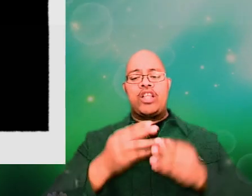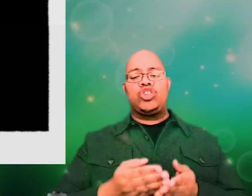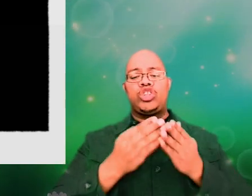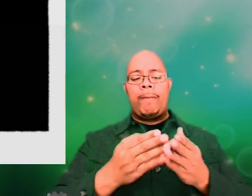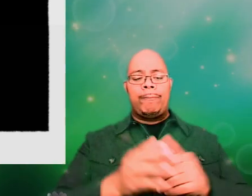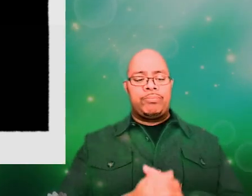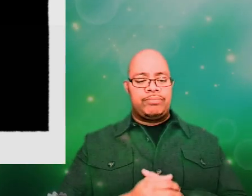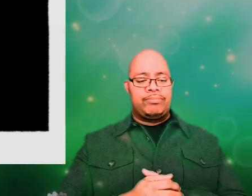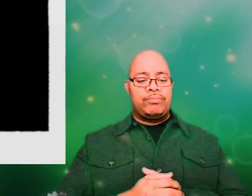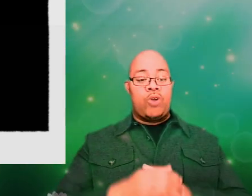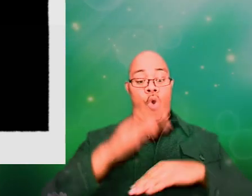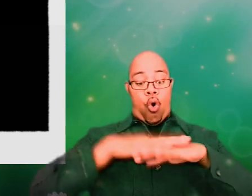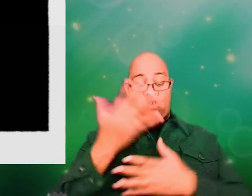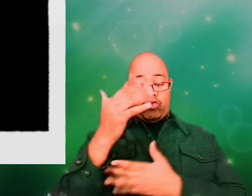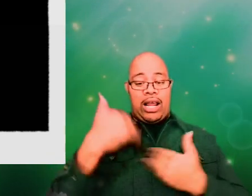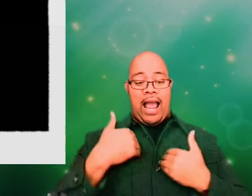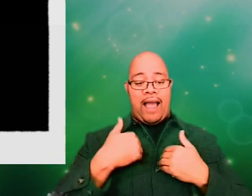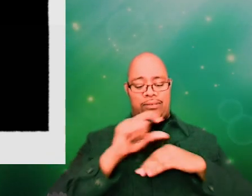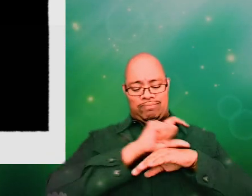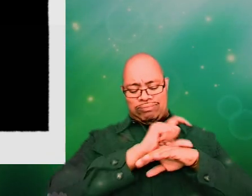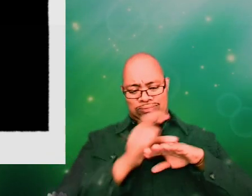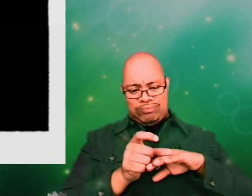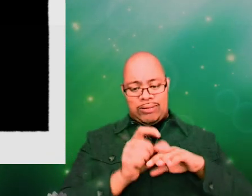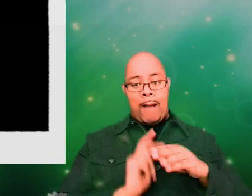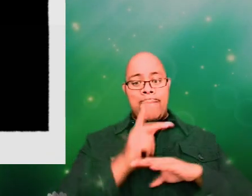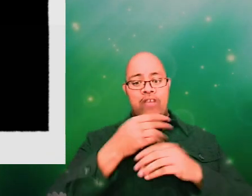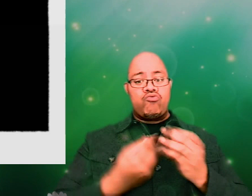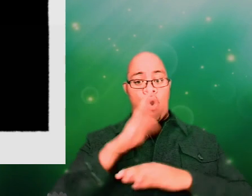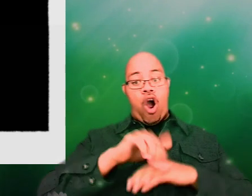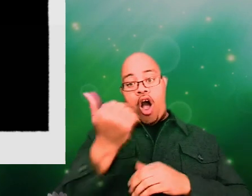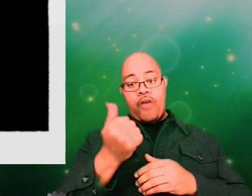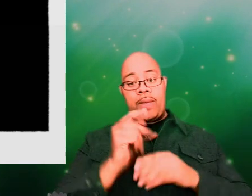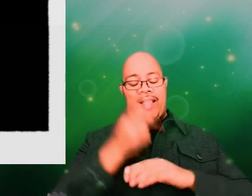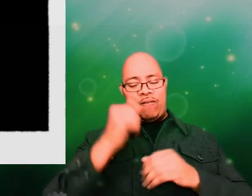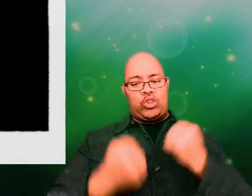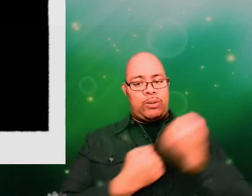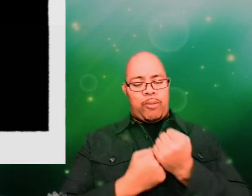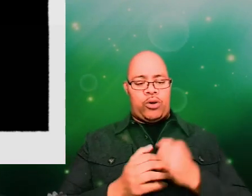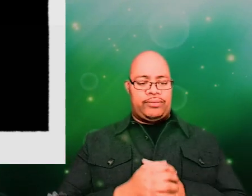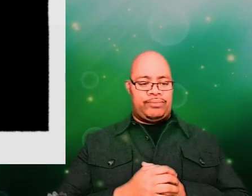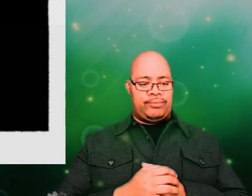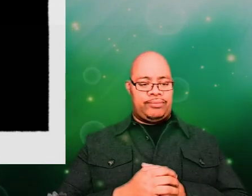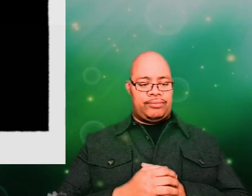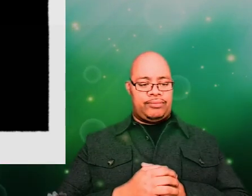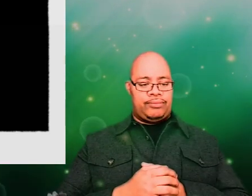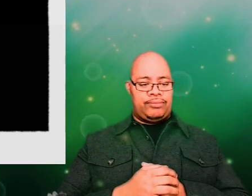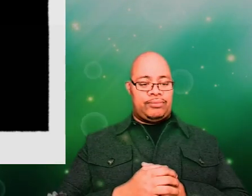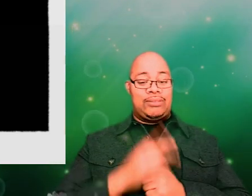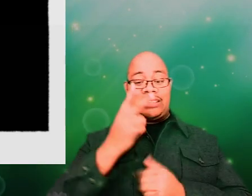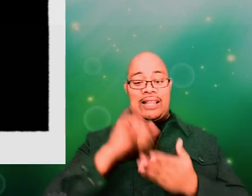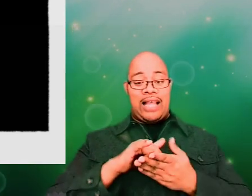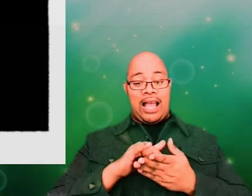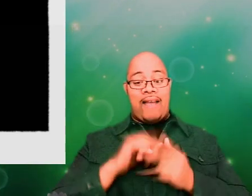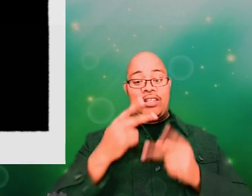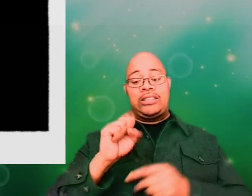On top of the tree, there are epiphytes, plants that grow on top of another plant or object for physical support. If you ever have